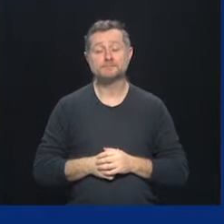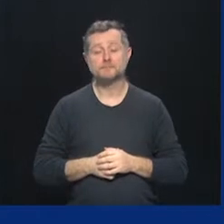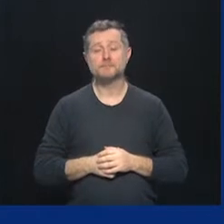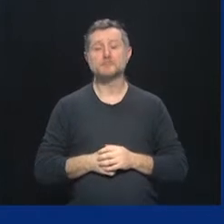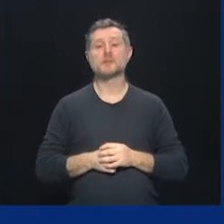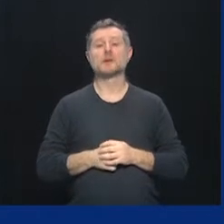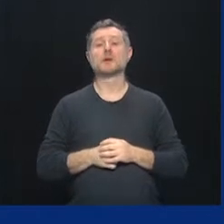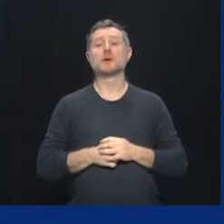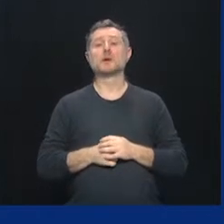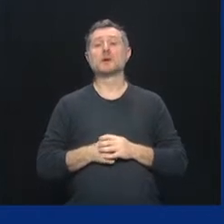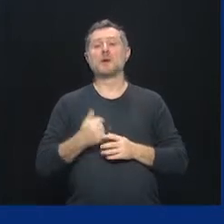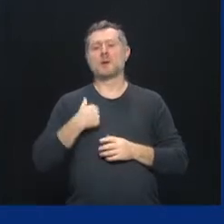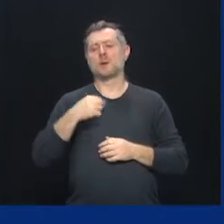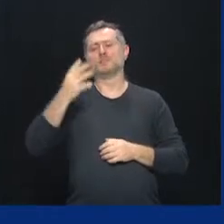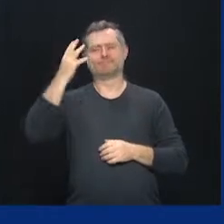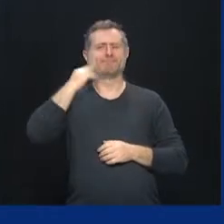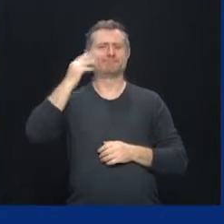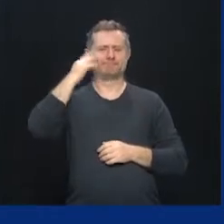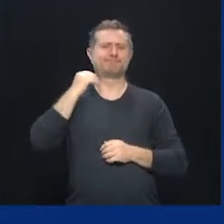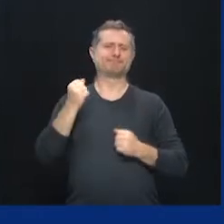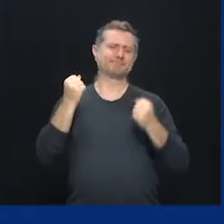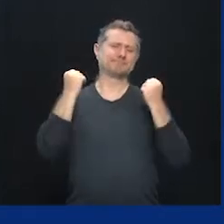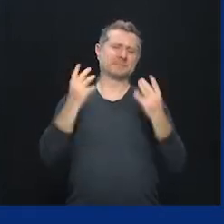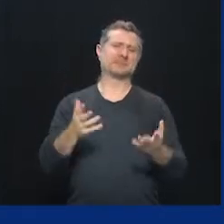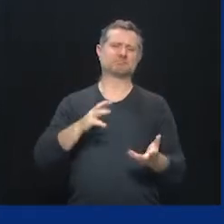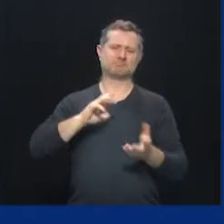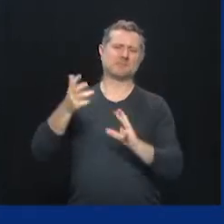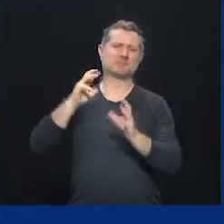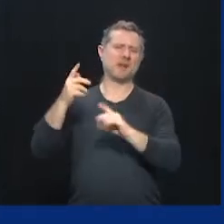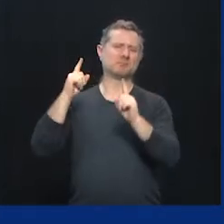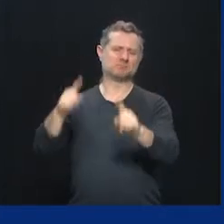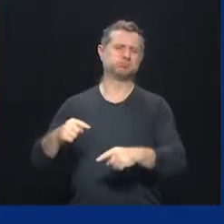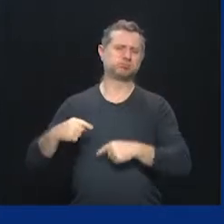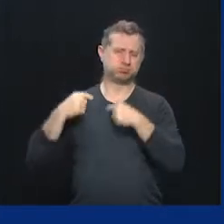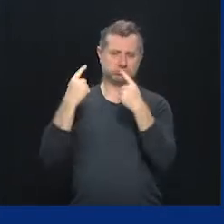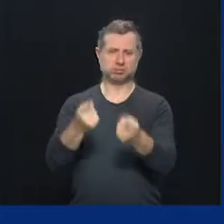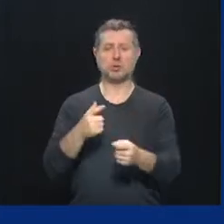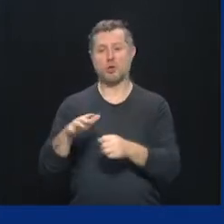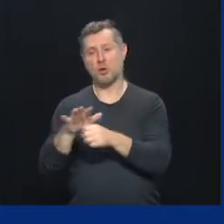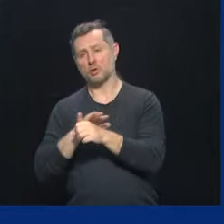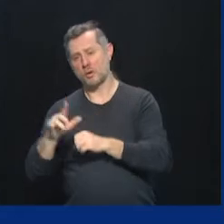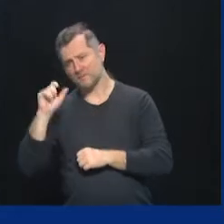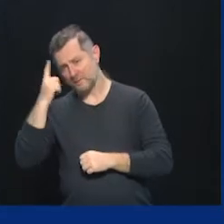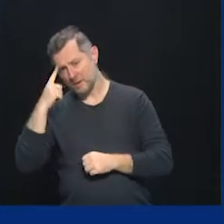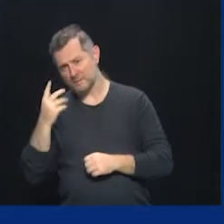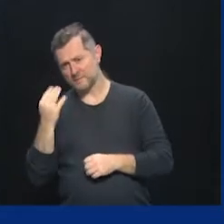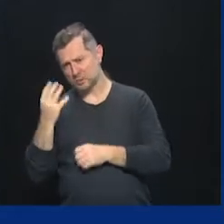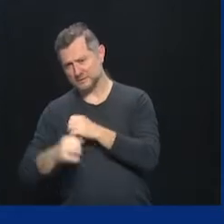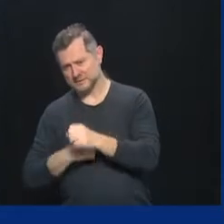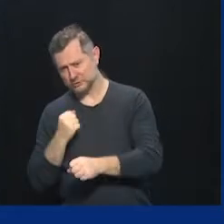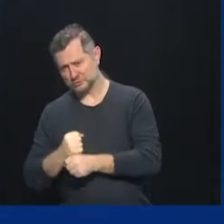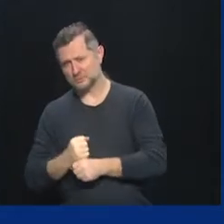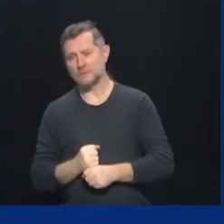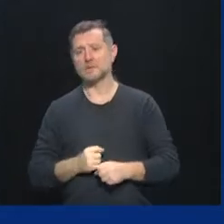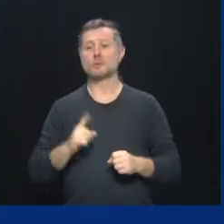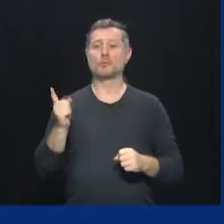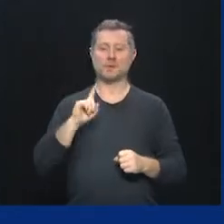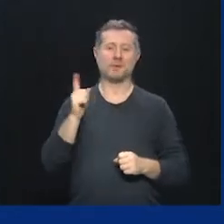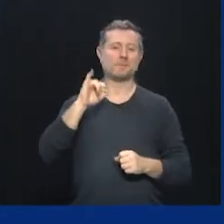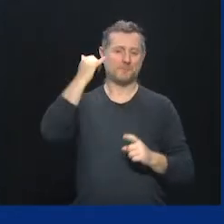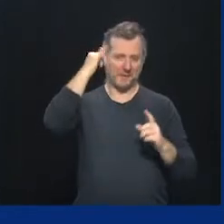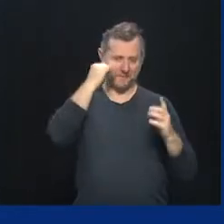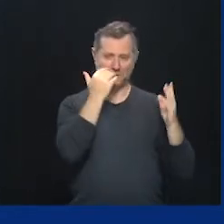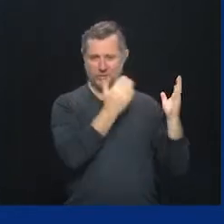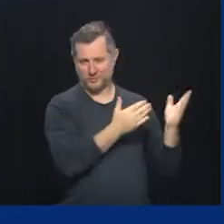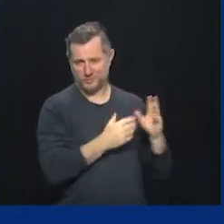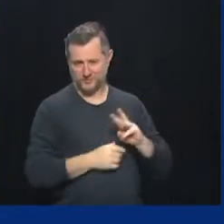with many disasters. I was a local official for 14 years, a place called Western New York, Buffalo. So I've dealt with 7